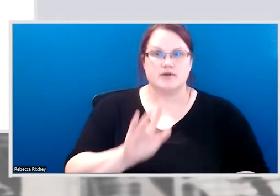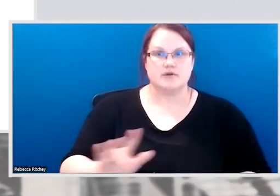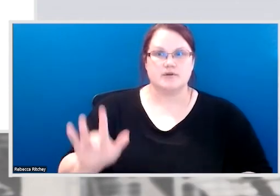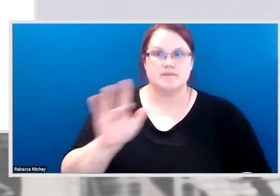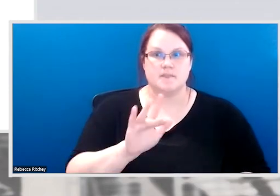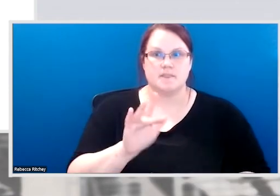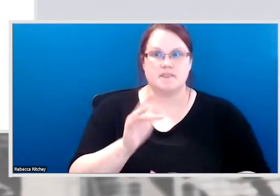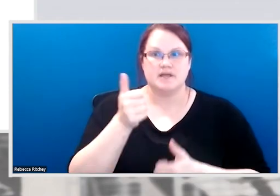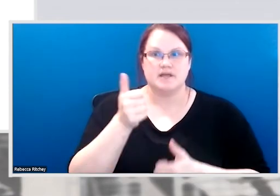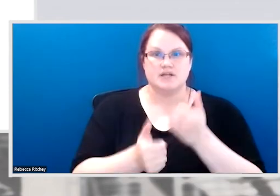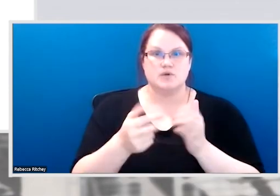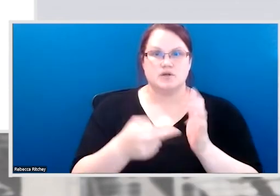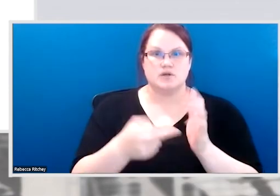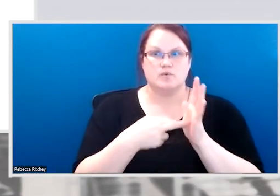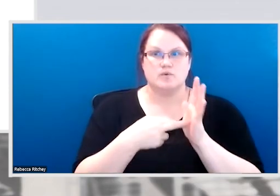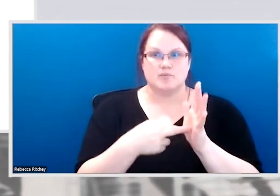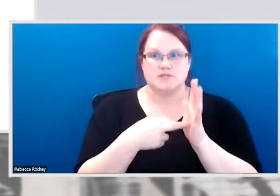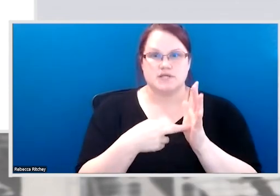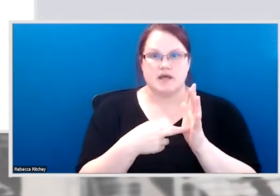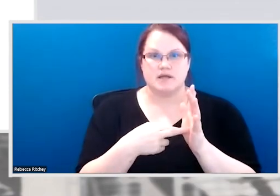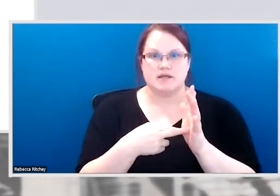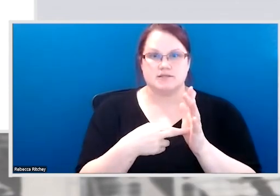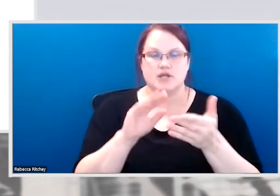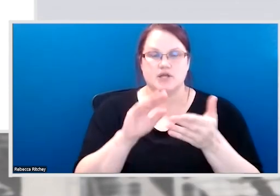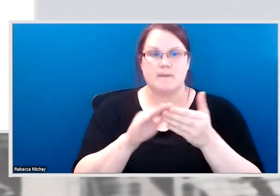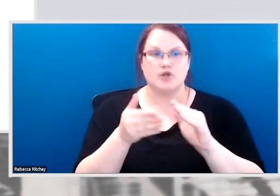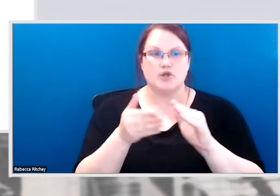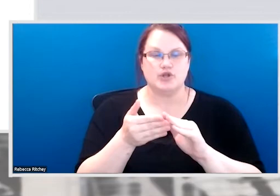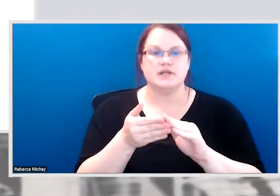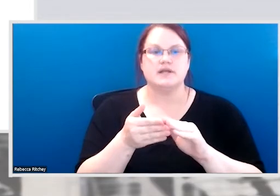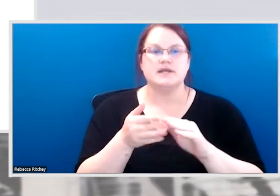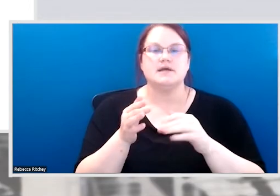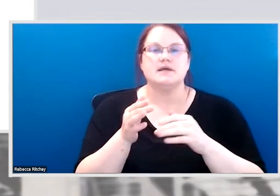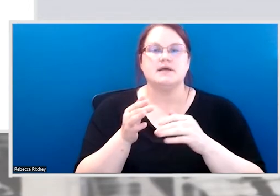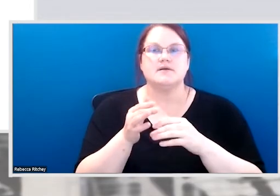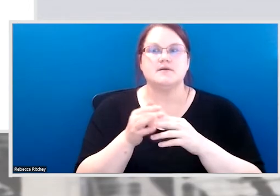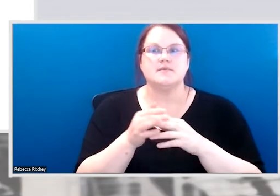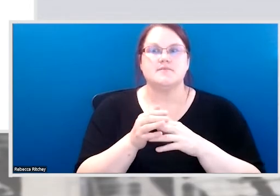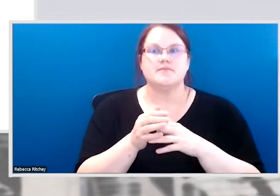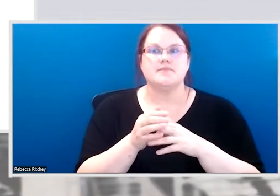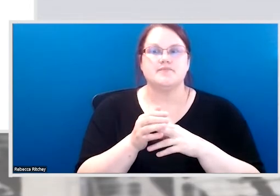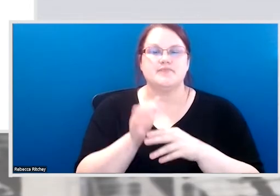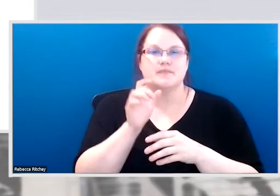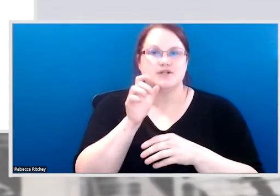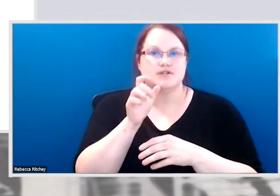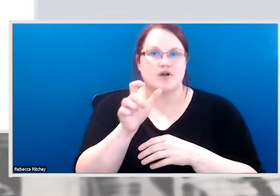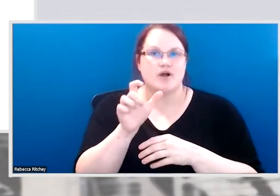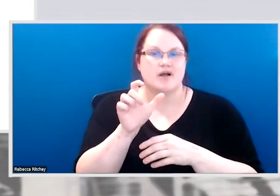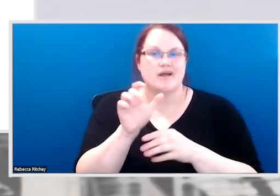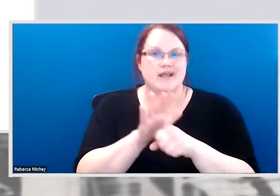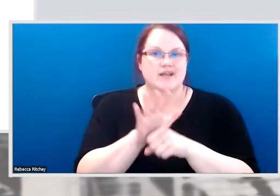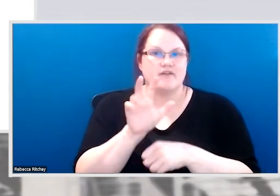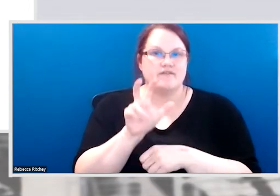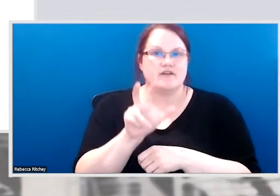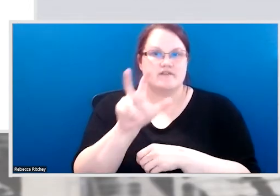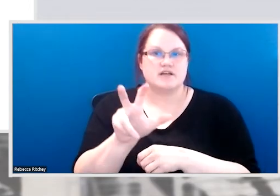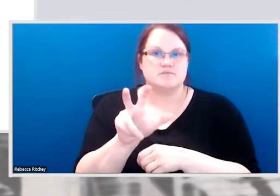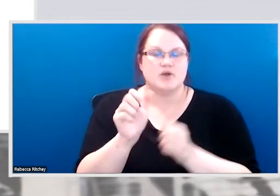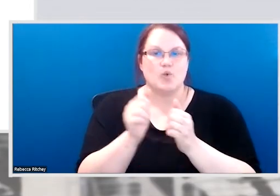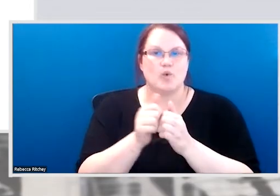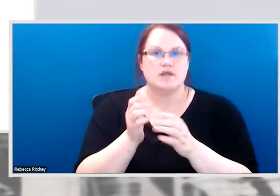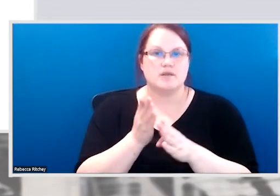represent a community that's been, quite frankly, disinvested or lack of investment with a